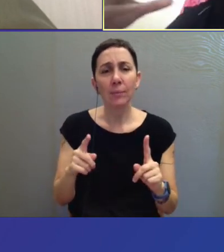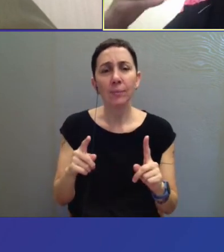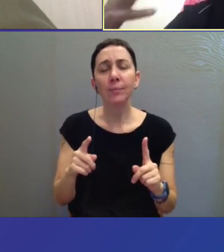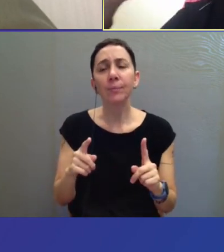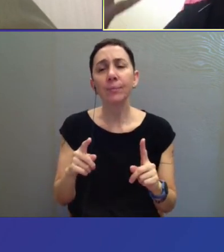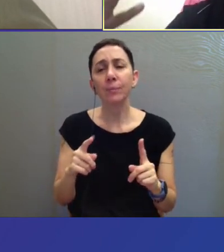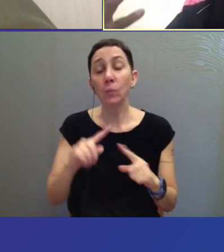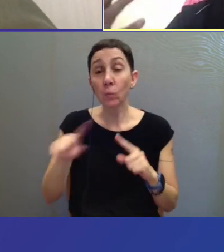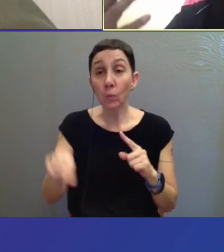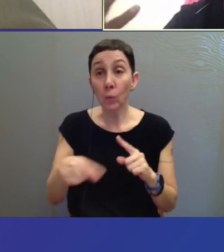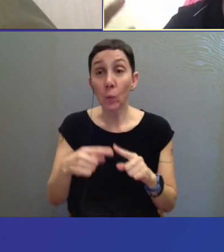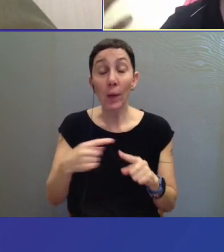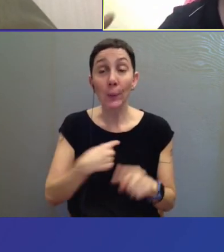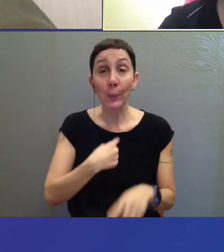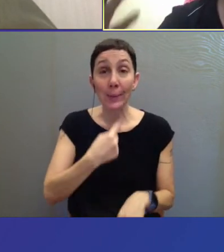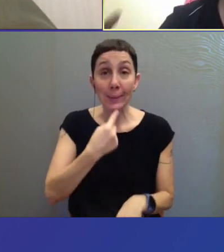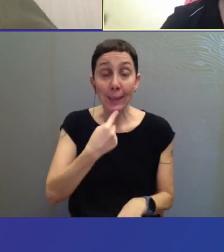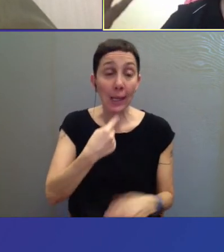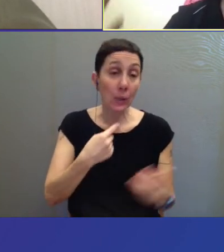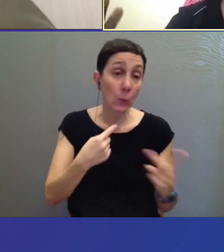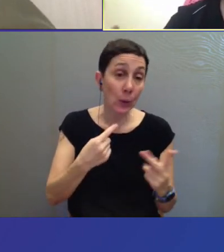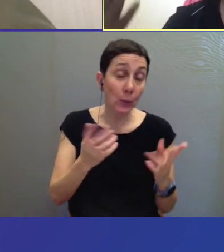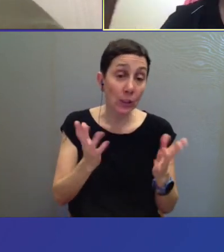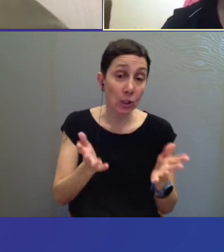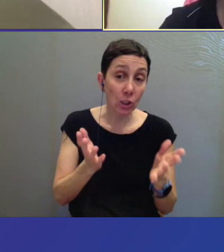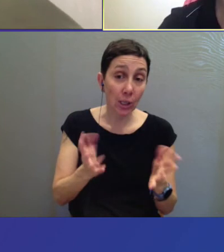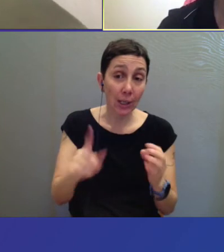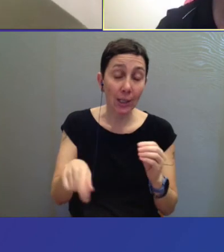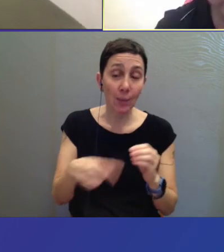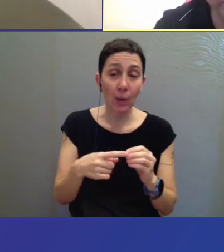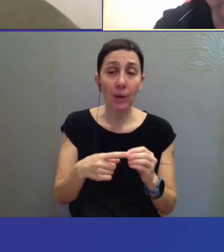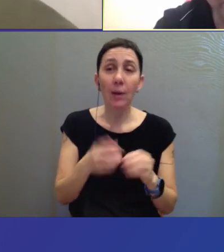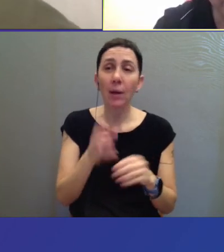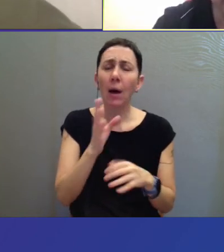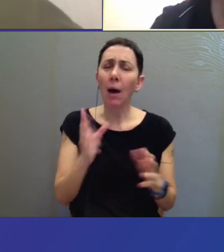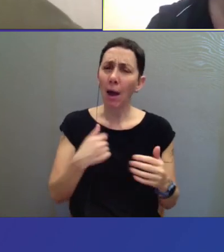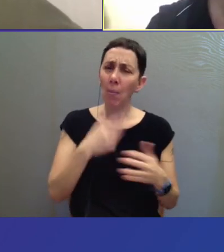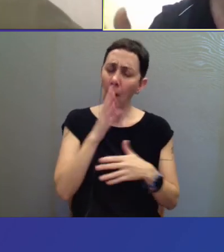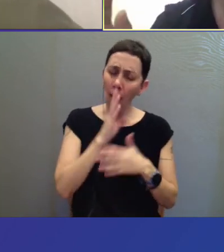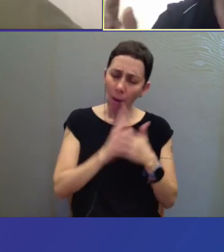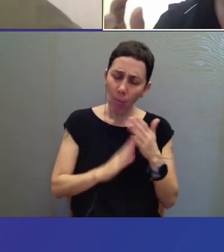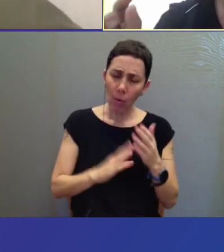that when you and I are talking about being humble to the work,